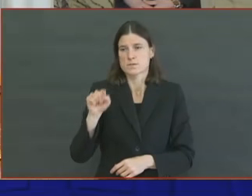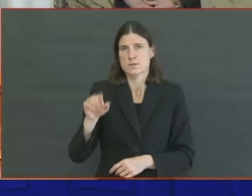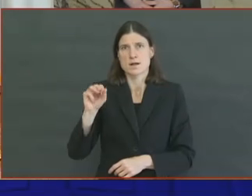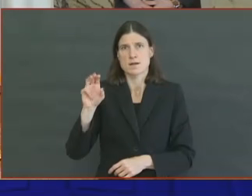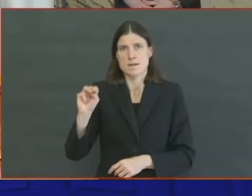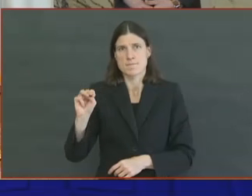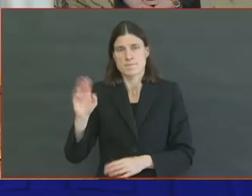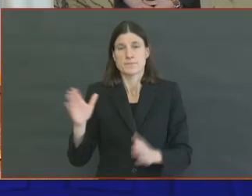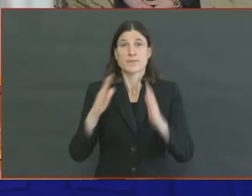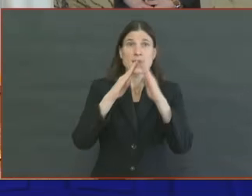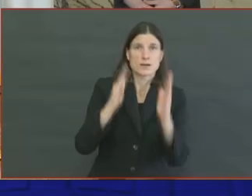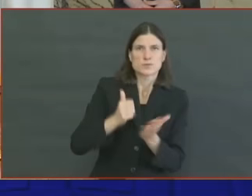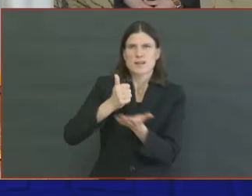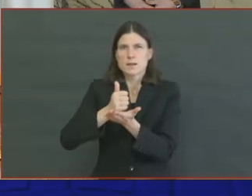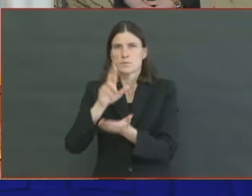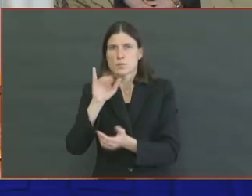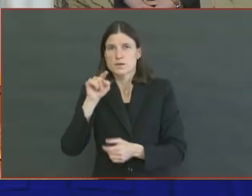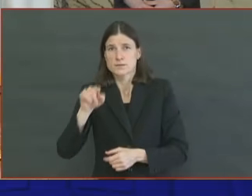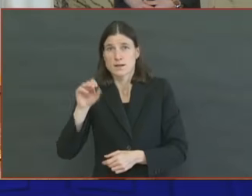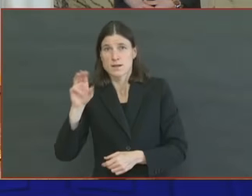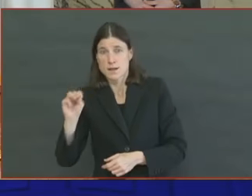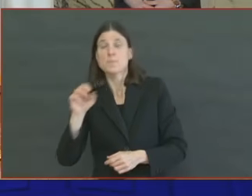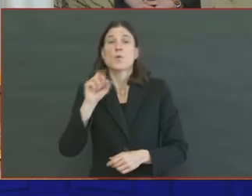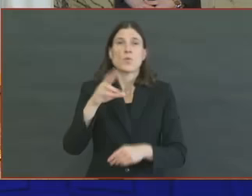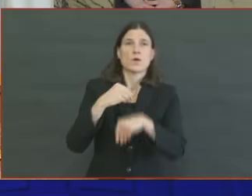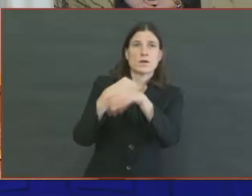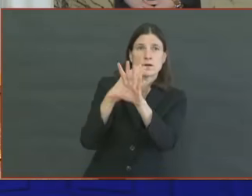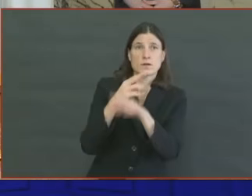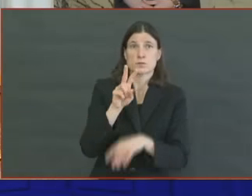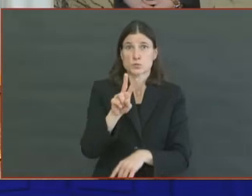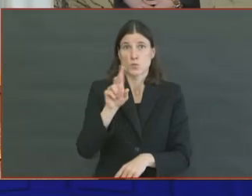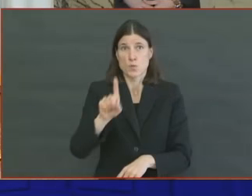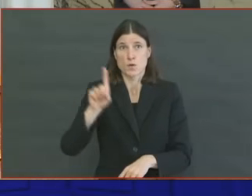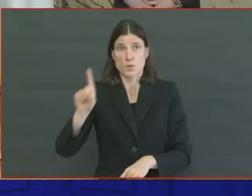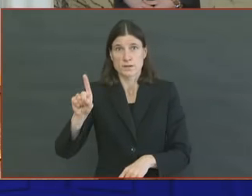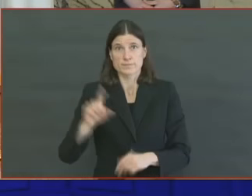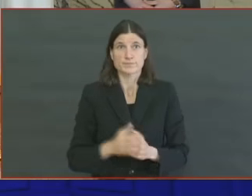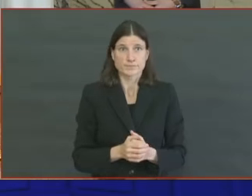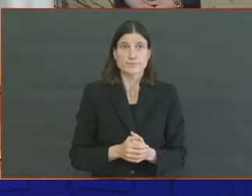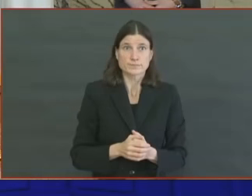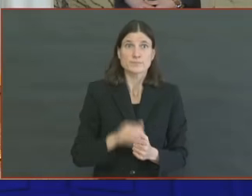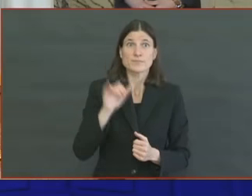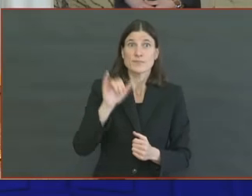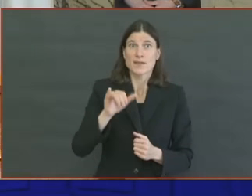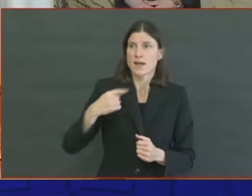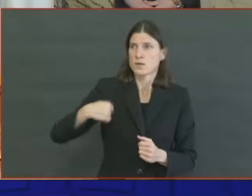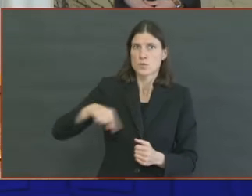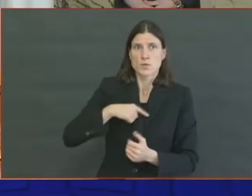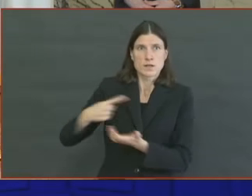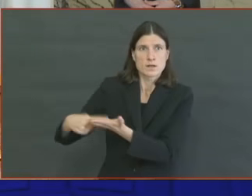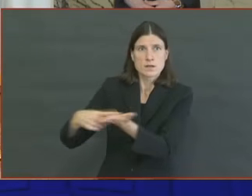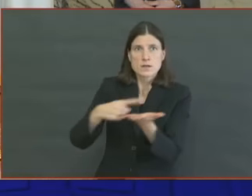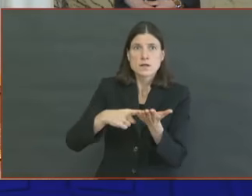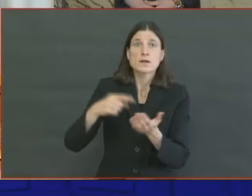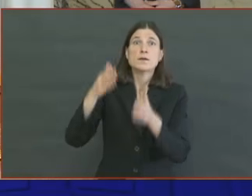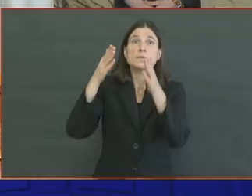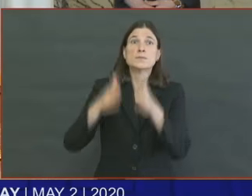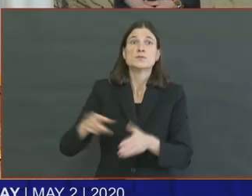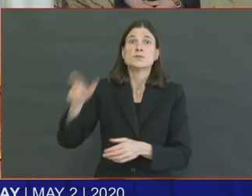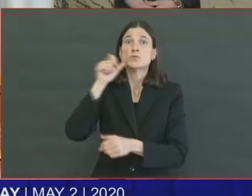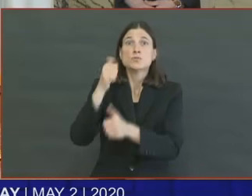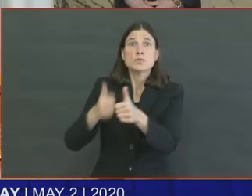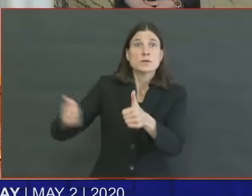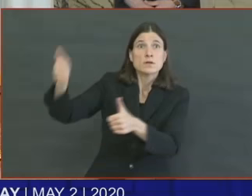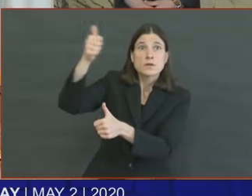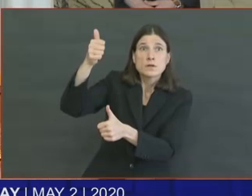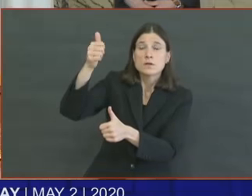They have worked with HUD to make this money available. Thank you for your creativity and the way you move so quickly. So that money is